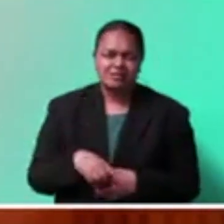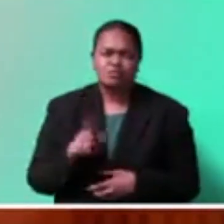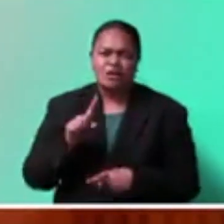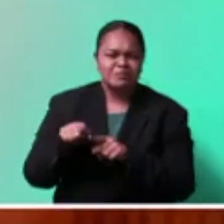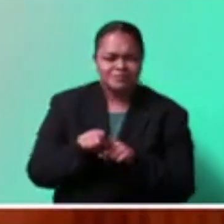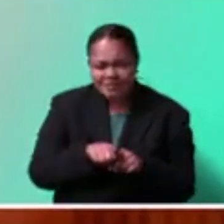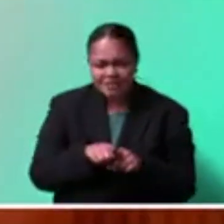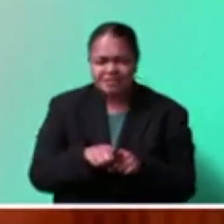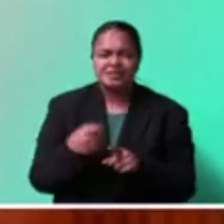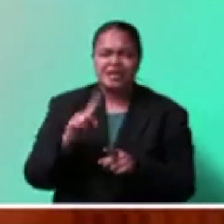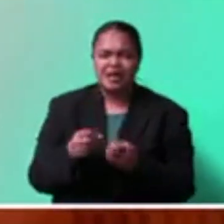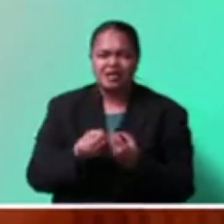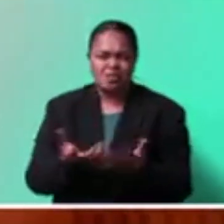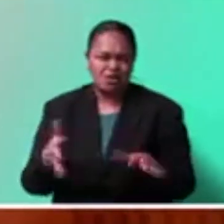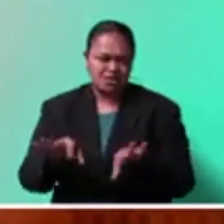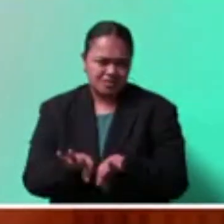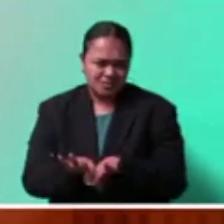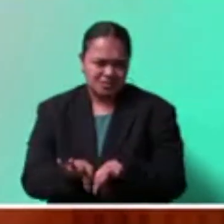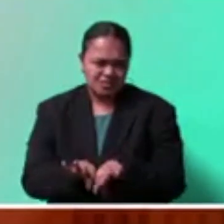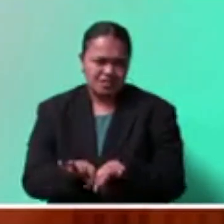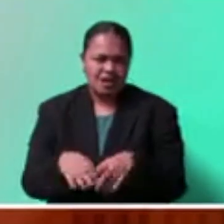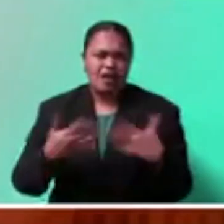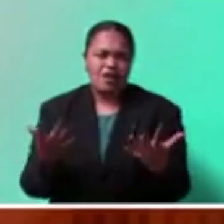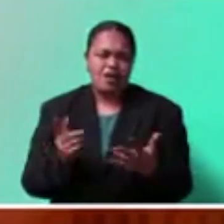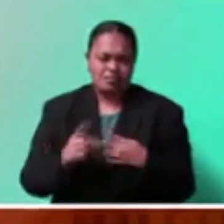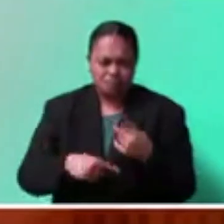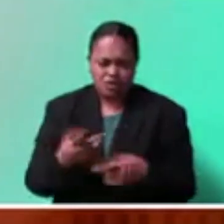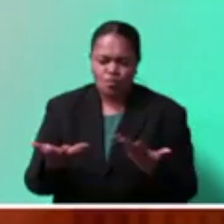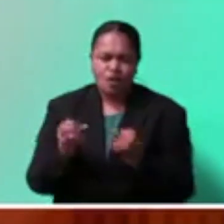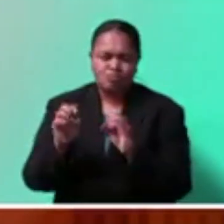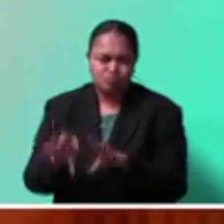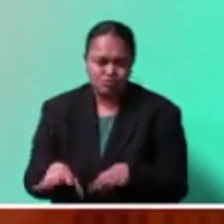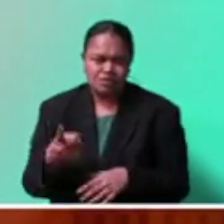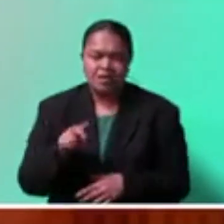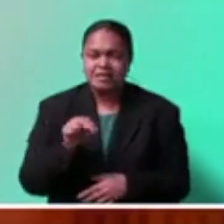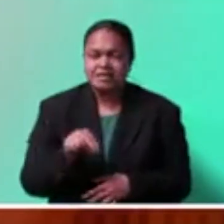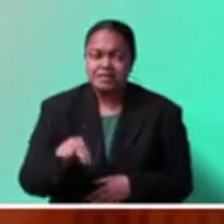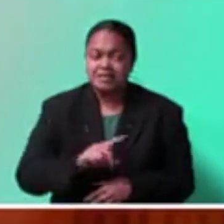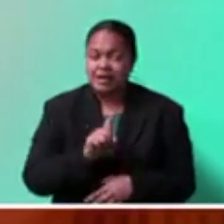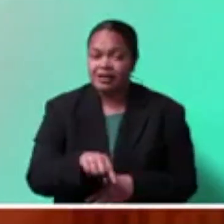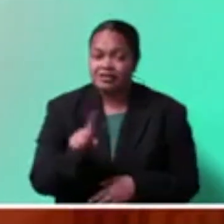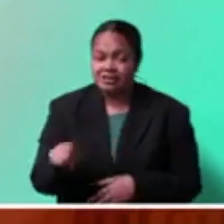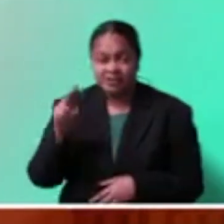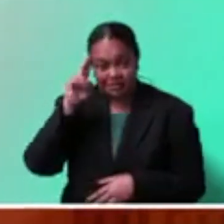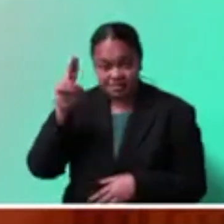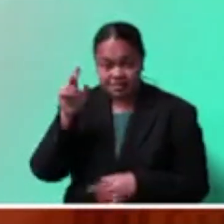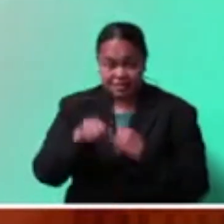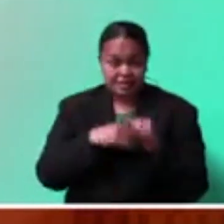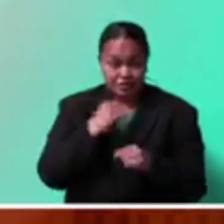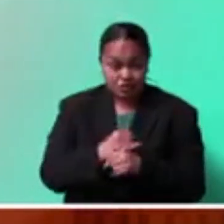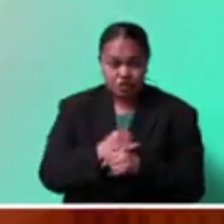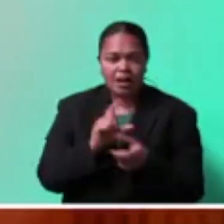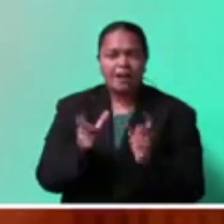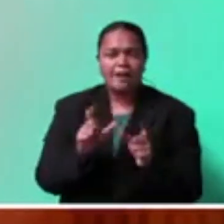initiatives, like how trash booms work, or the need to attend international climate meetings, what that